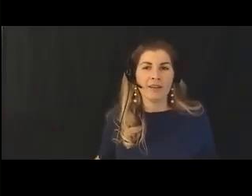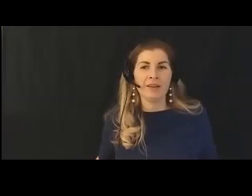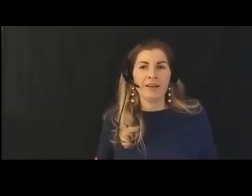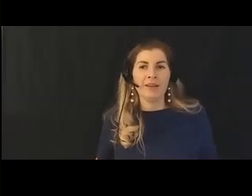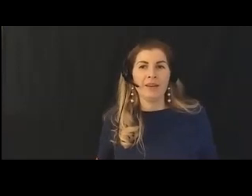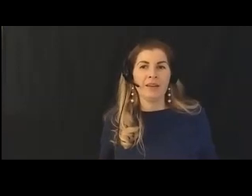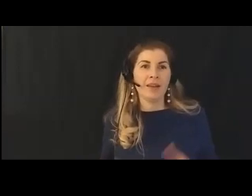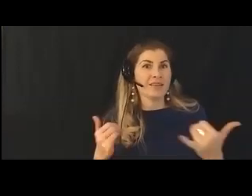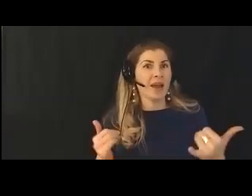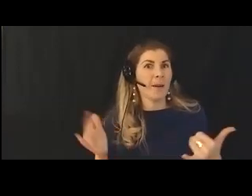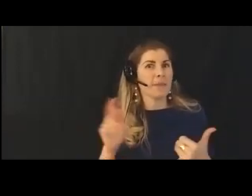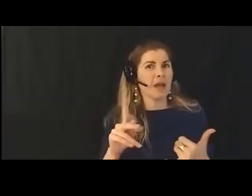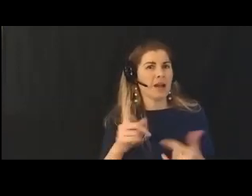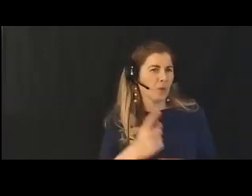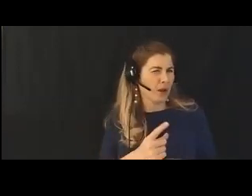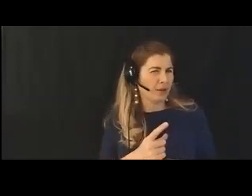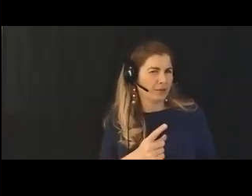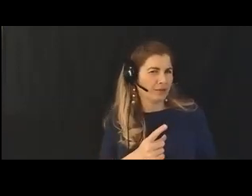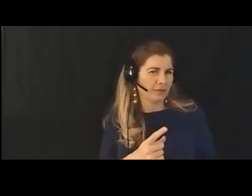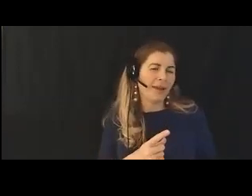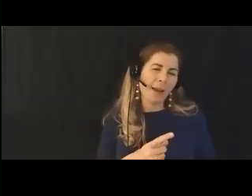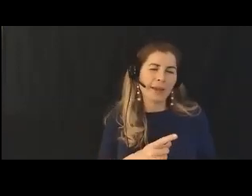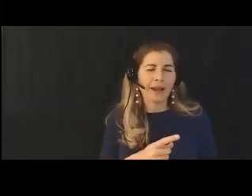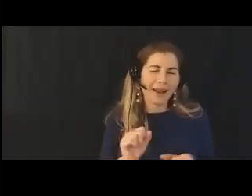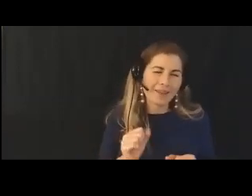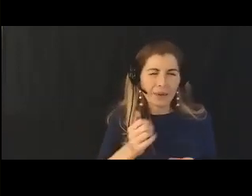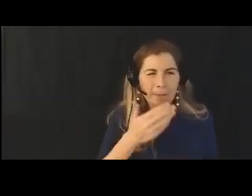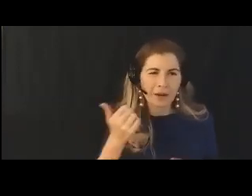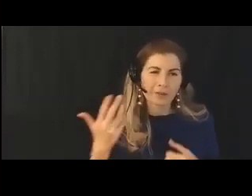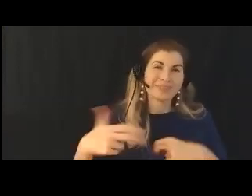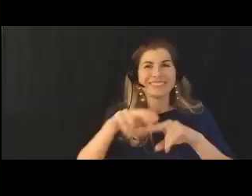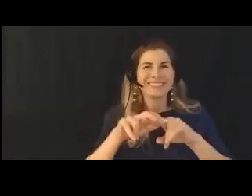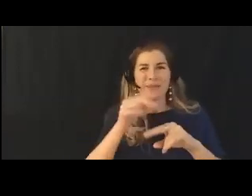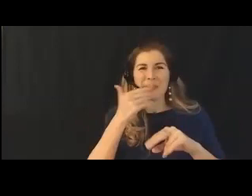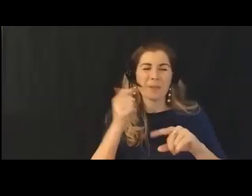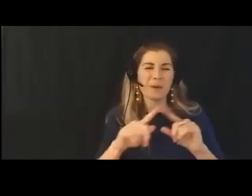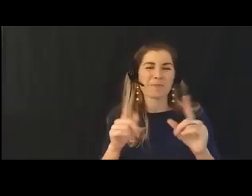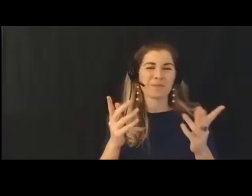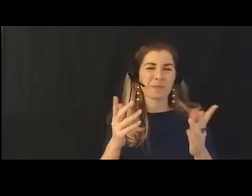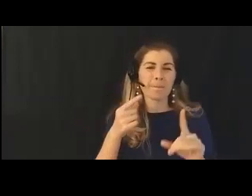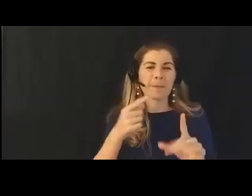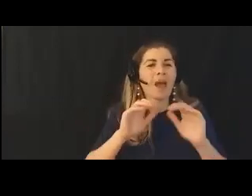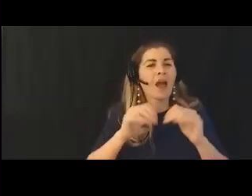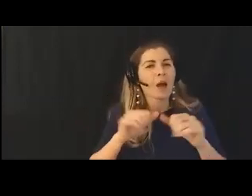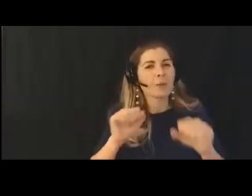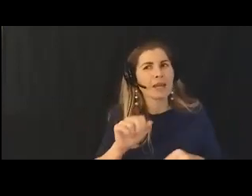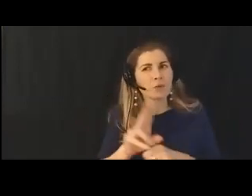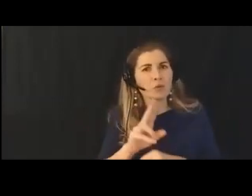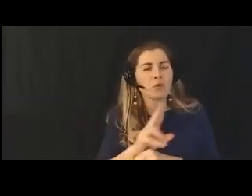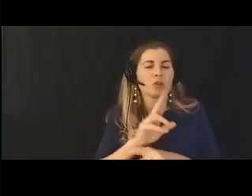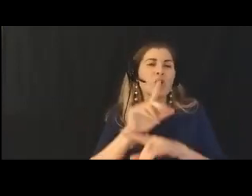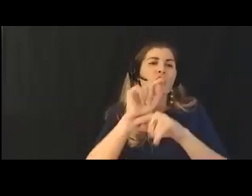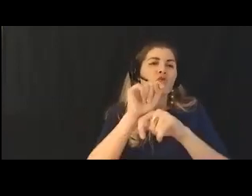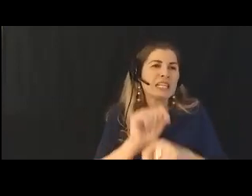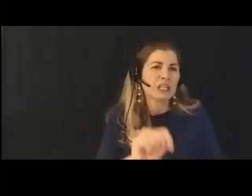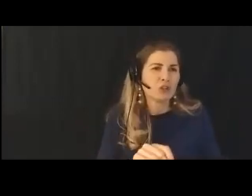and now I'm back, right? Obviously I could have a better entrance than that one, but how can you use the traditional aspects of